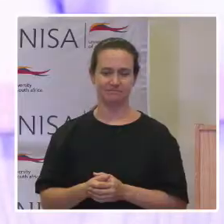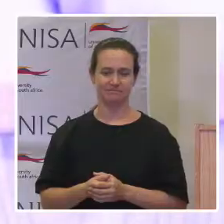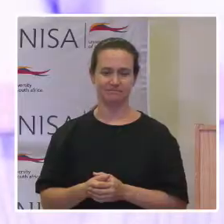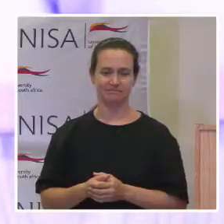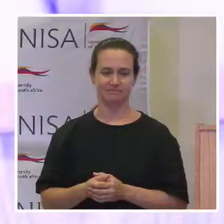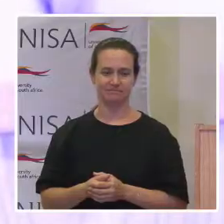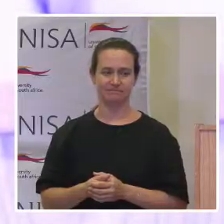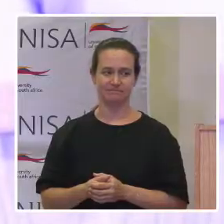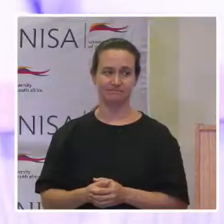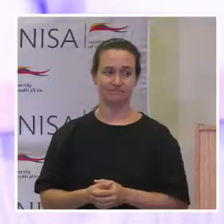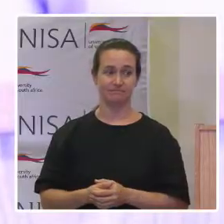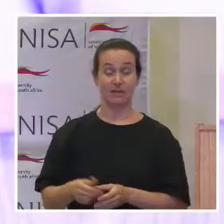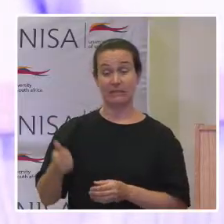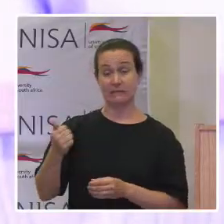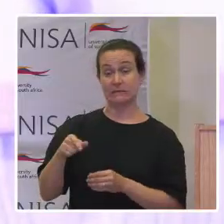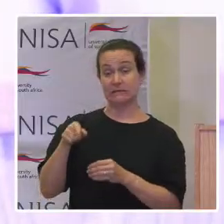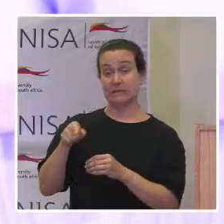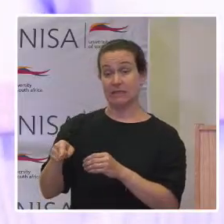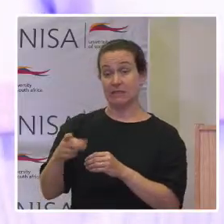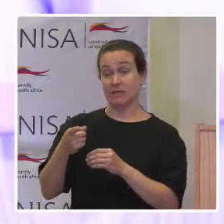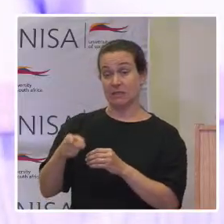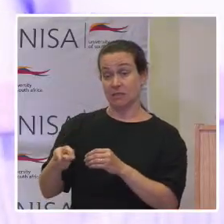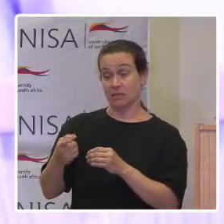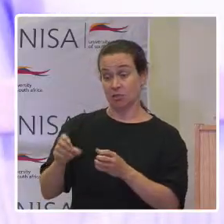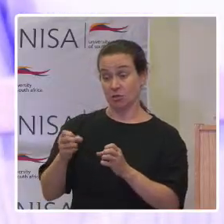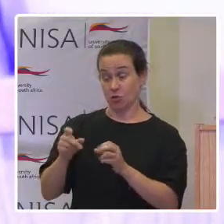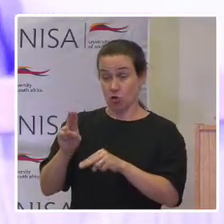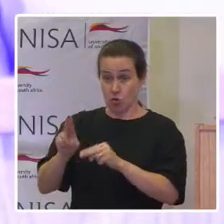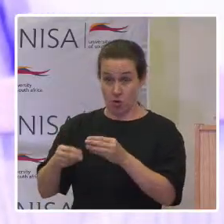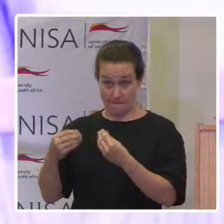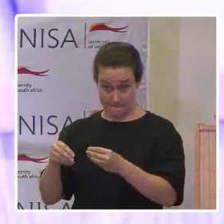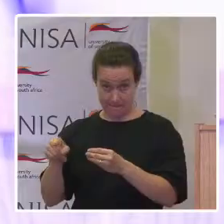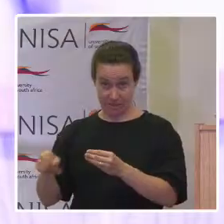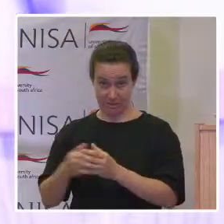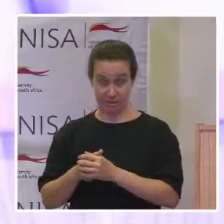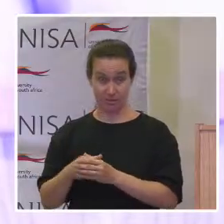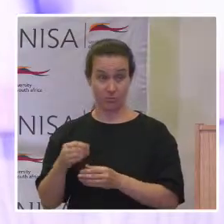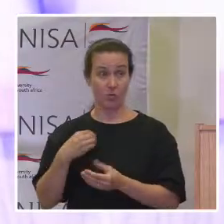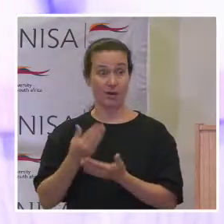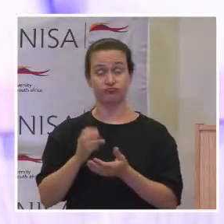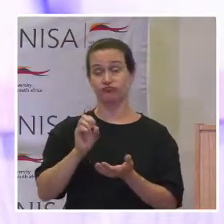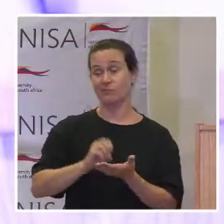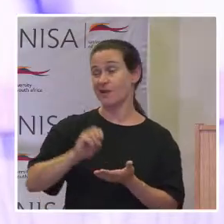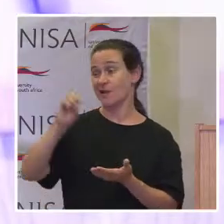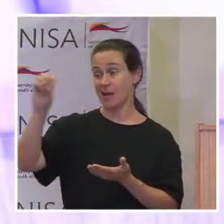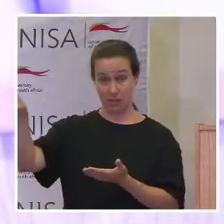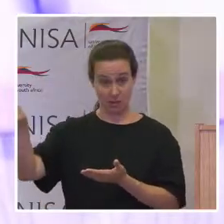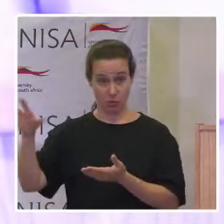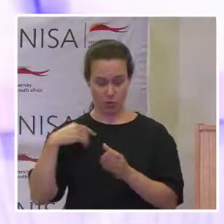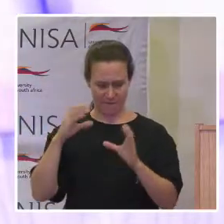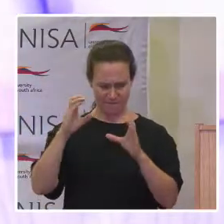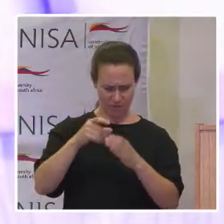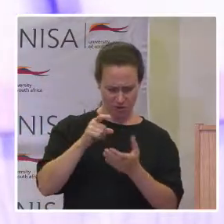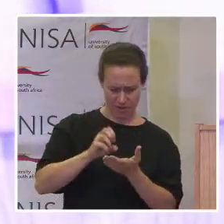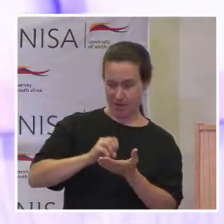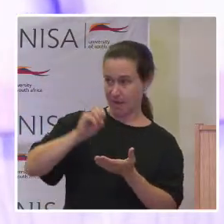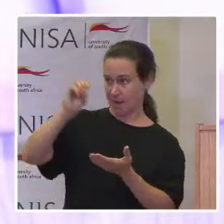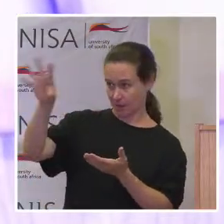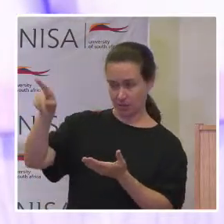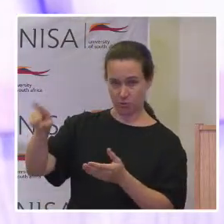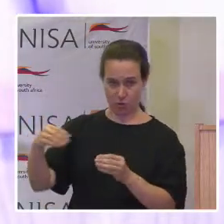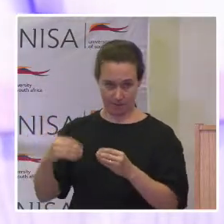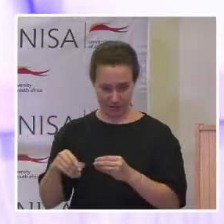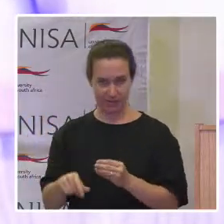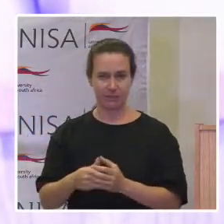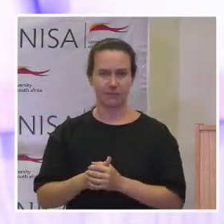these agri-tech startups, we can also look at the export-oriented agri-business,